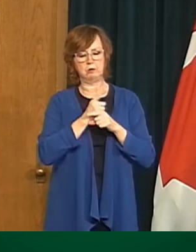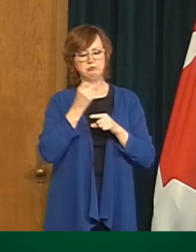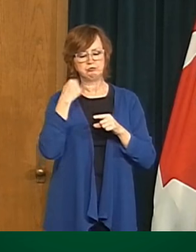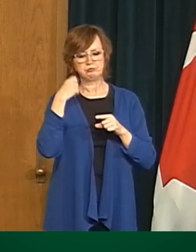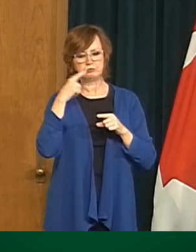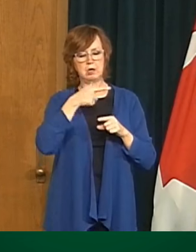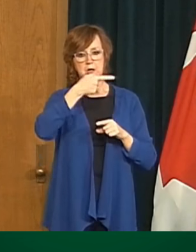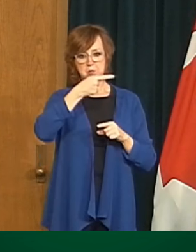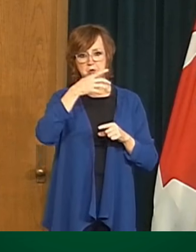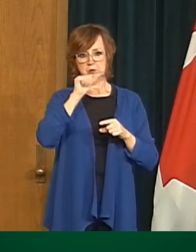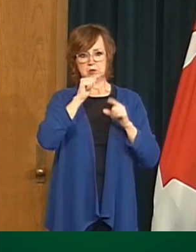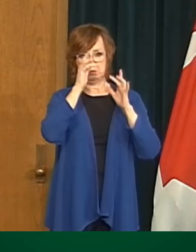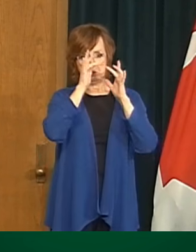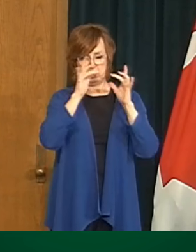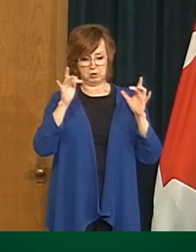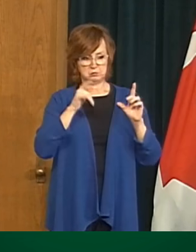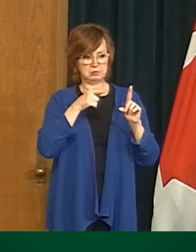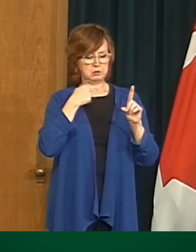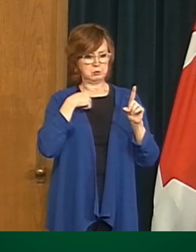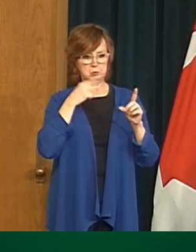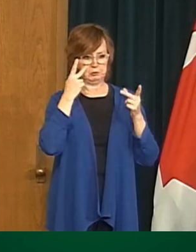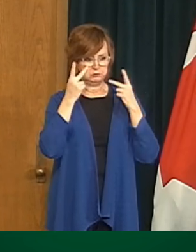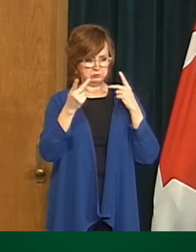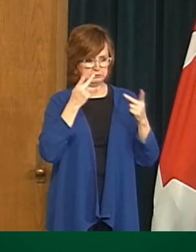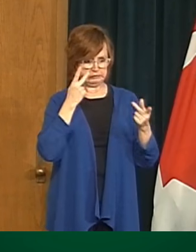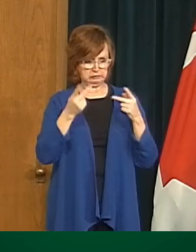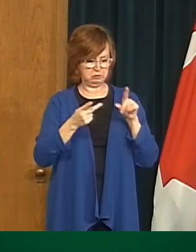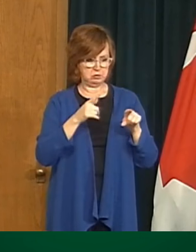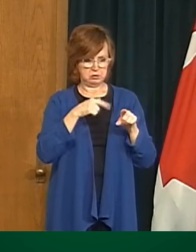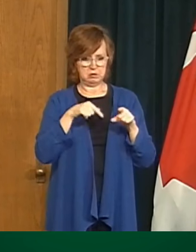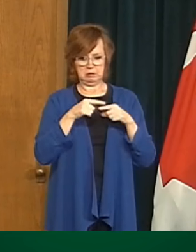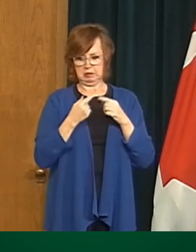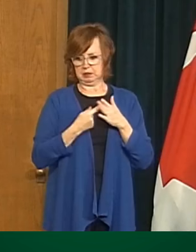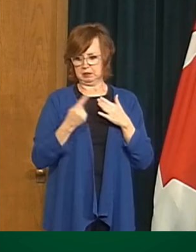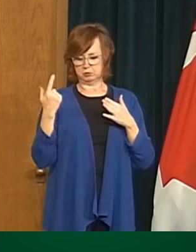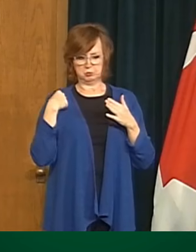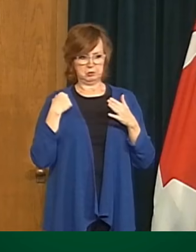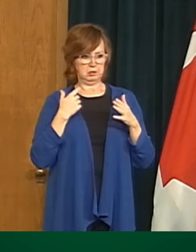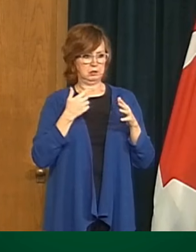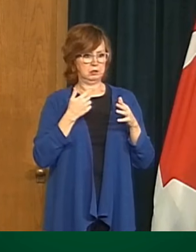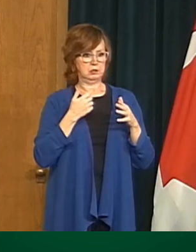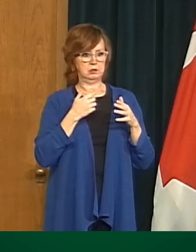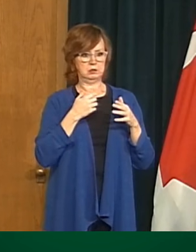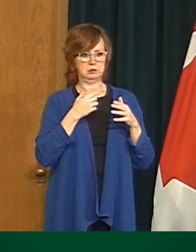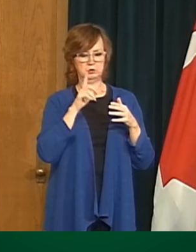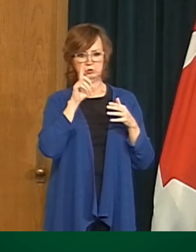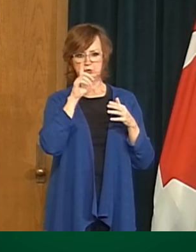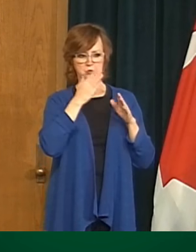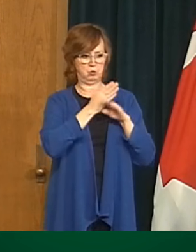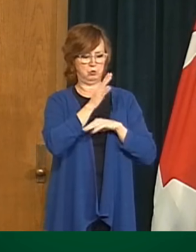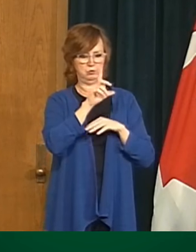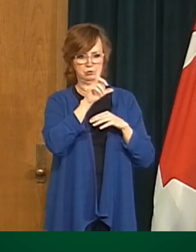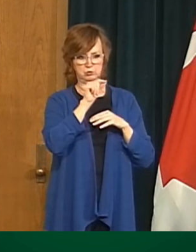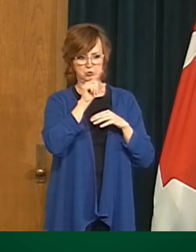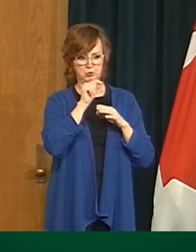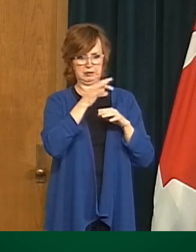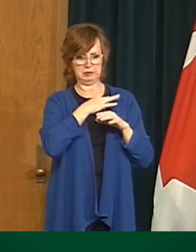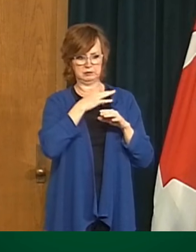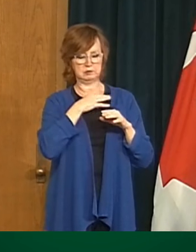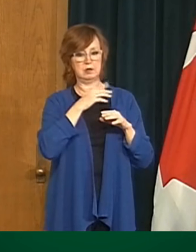outbreaks. We're starting to see good news. As early as last week, there were 20 plus employees in La Loche, as an